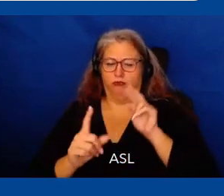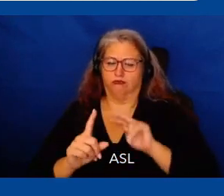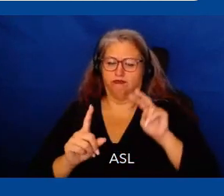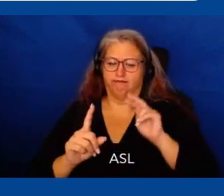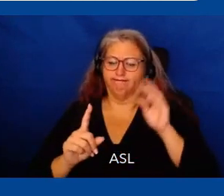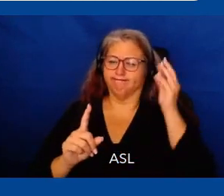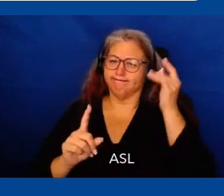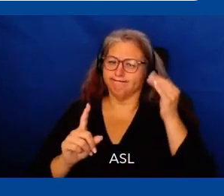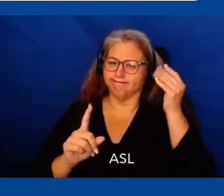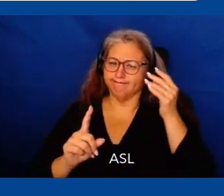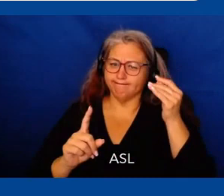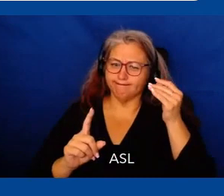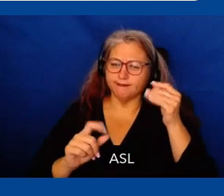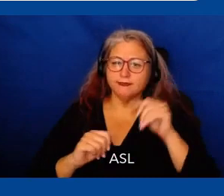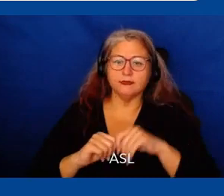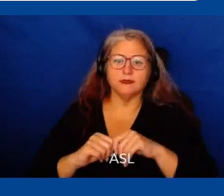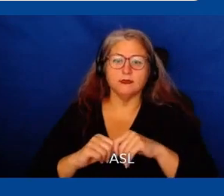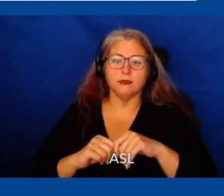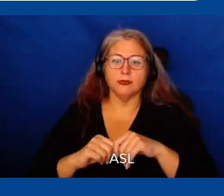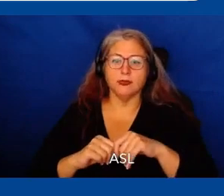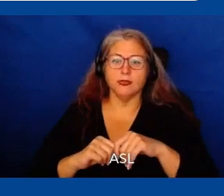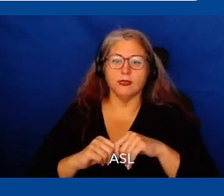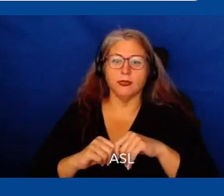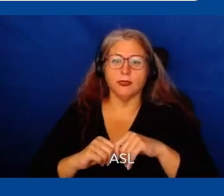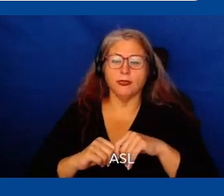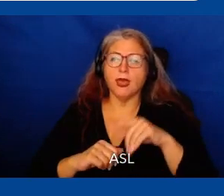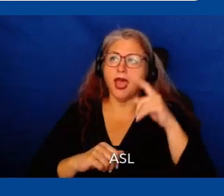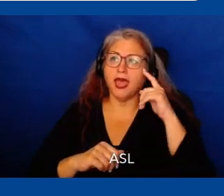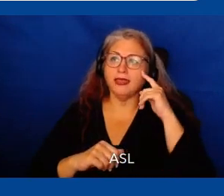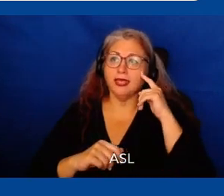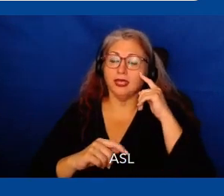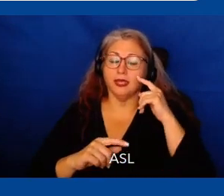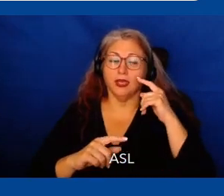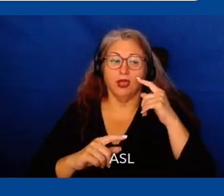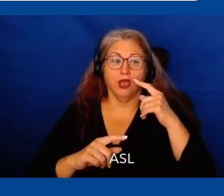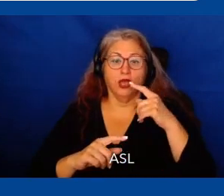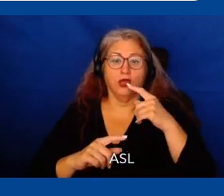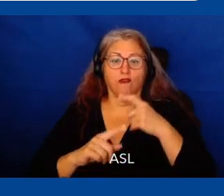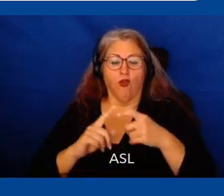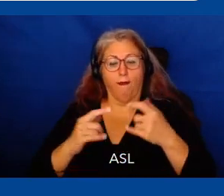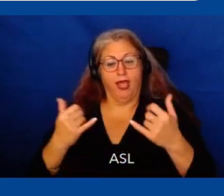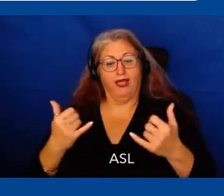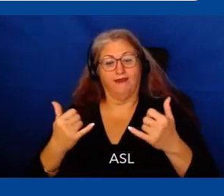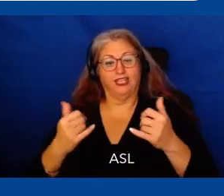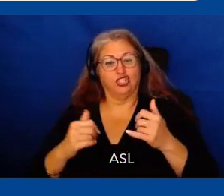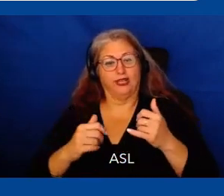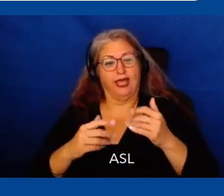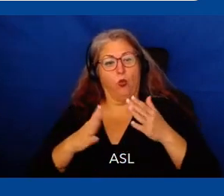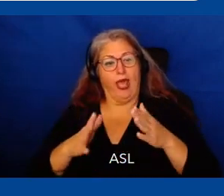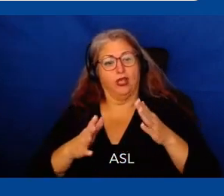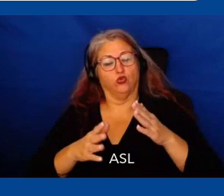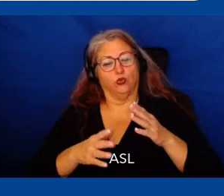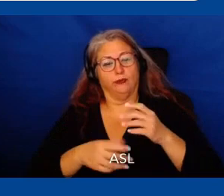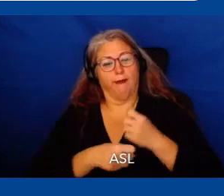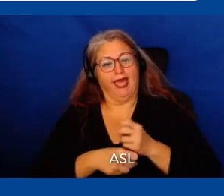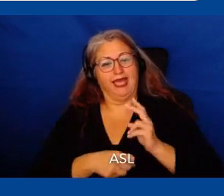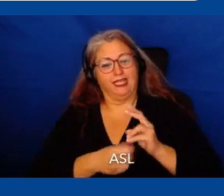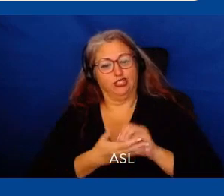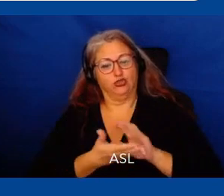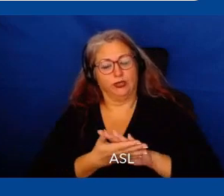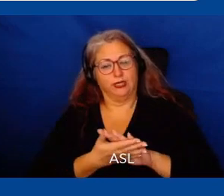and like I think from conventional history making that the expedition has